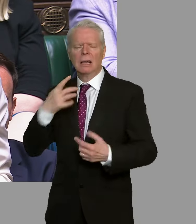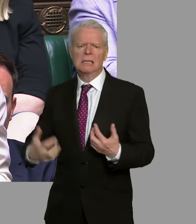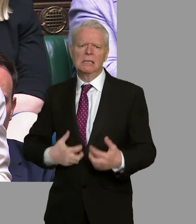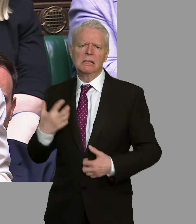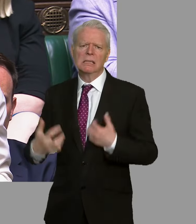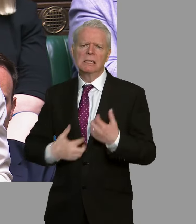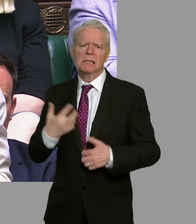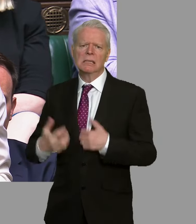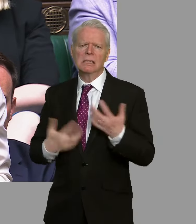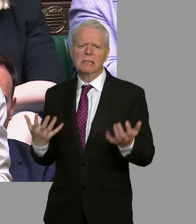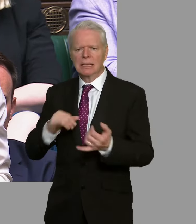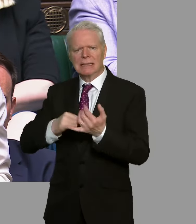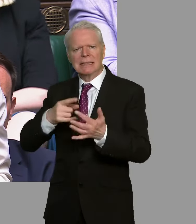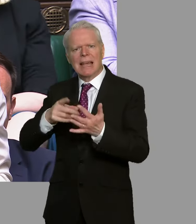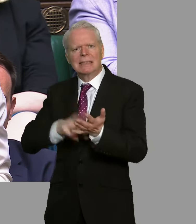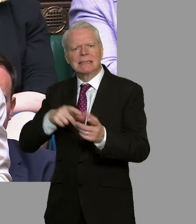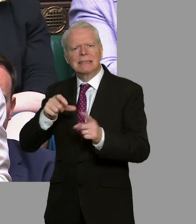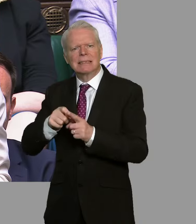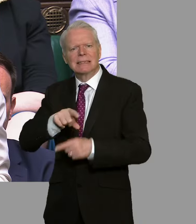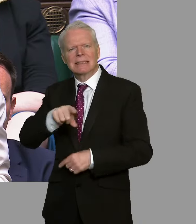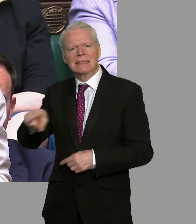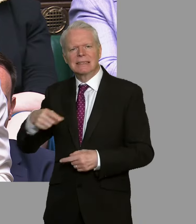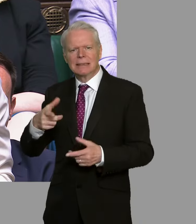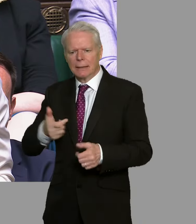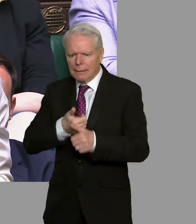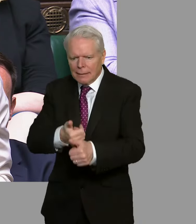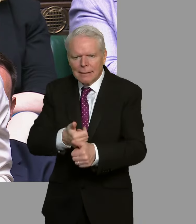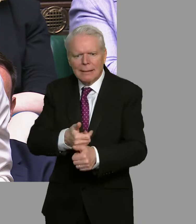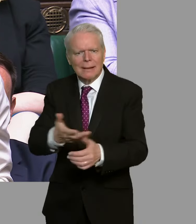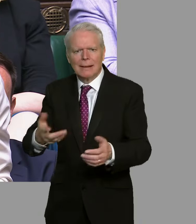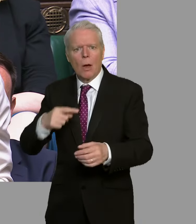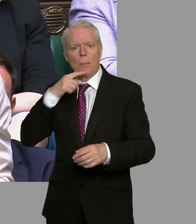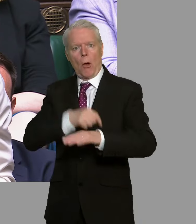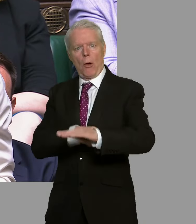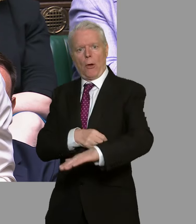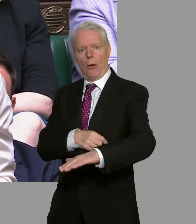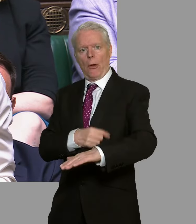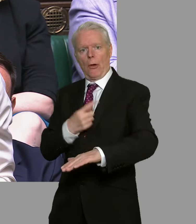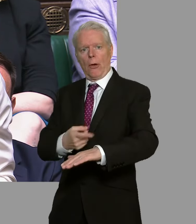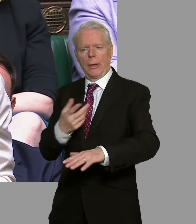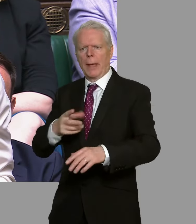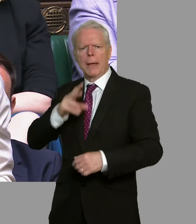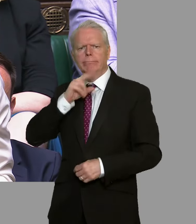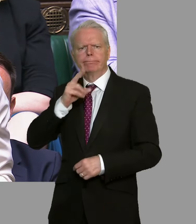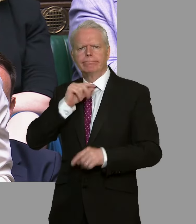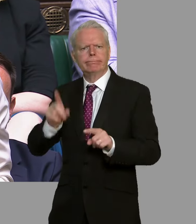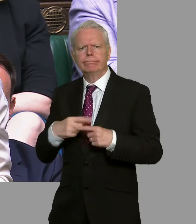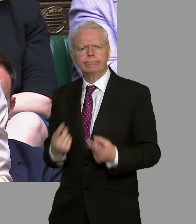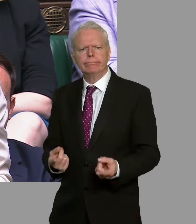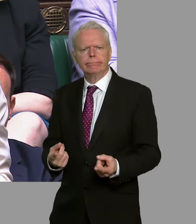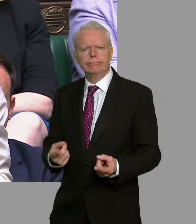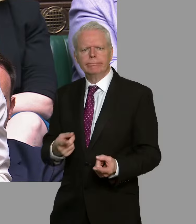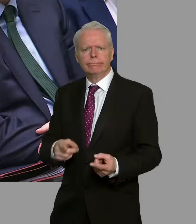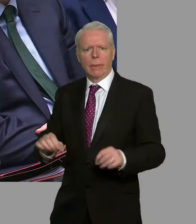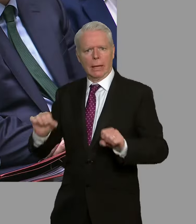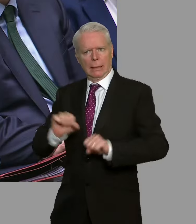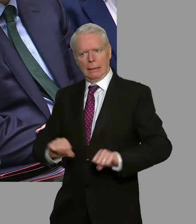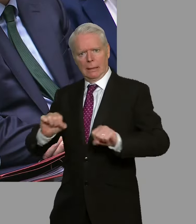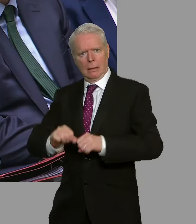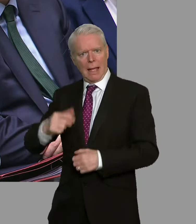a place in a school for the year ahead that suits his needs. How will the Prime Minister ensure that the voices of parents and children are